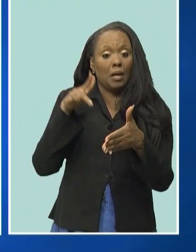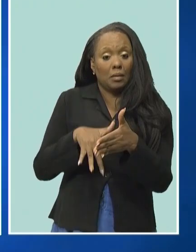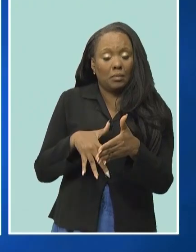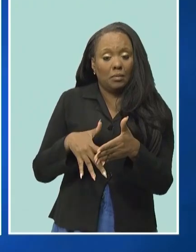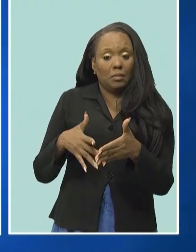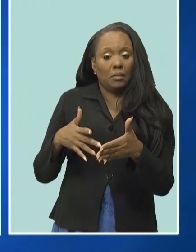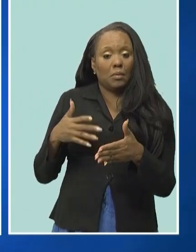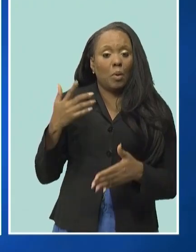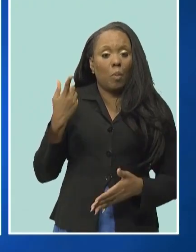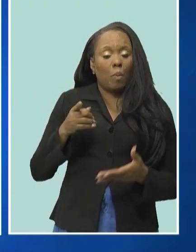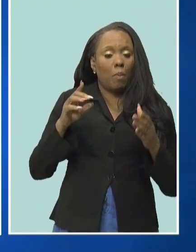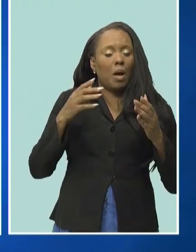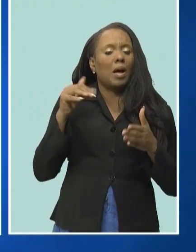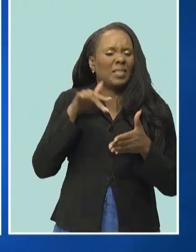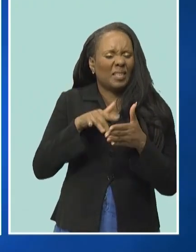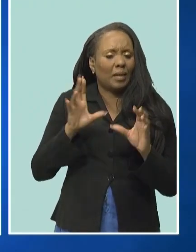so